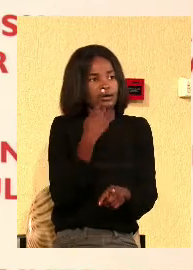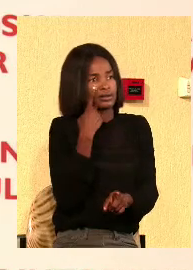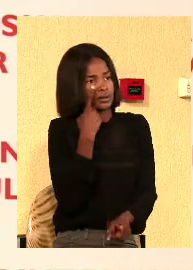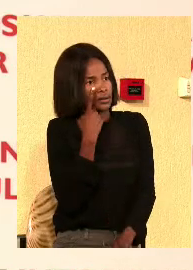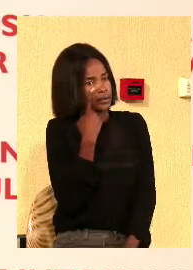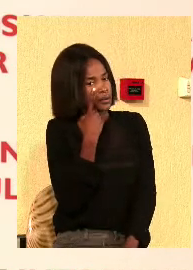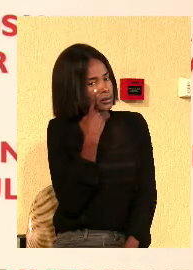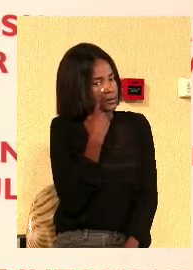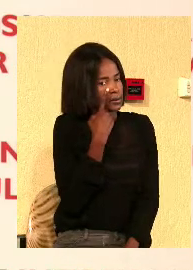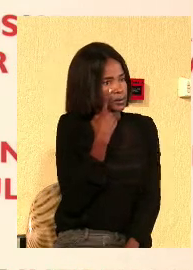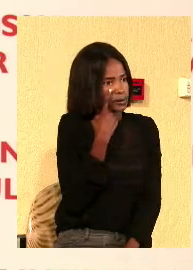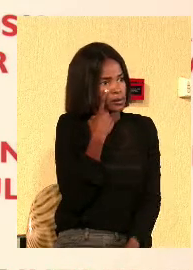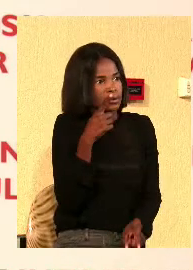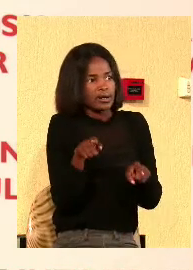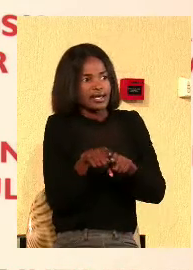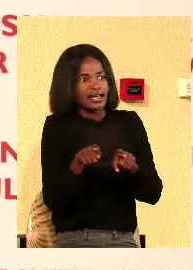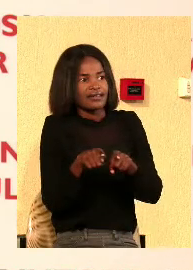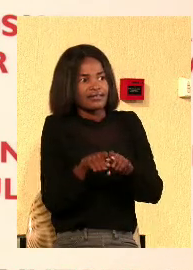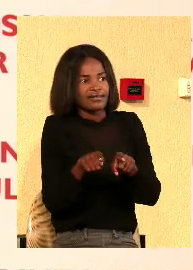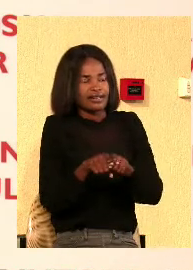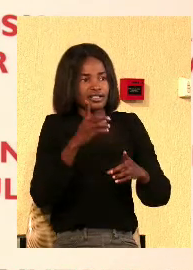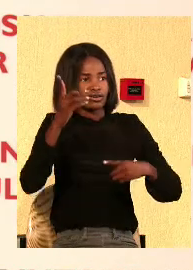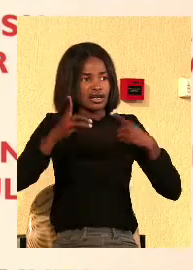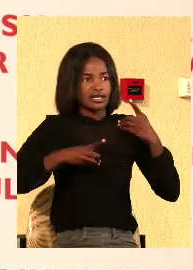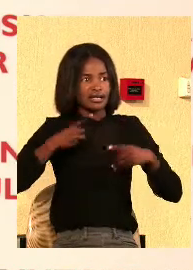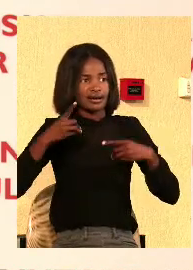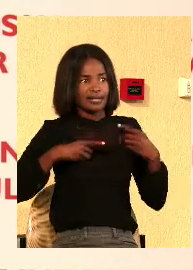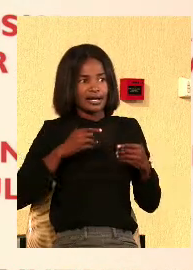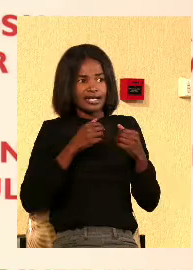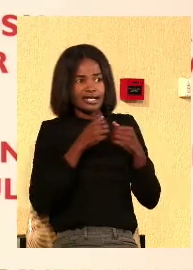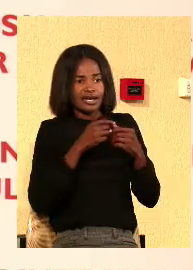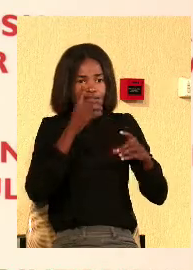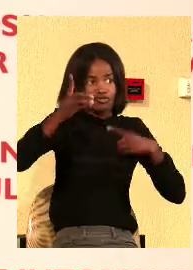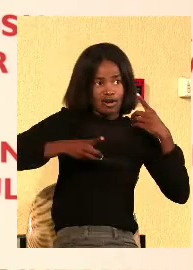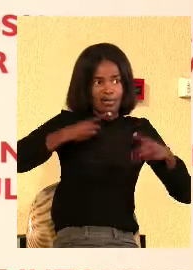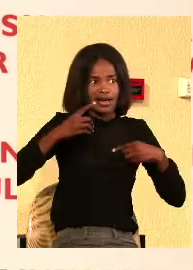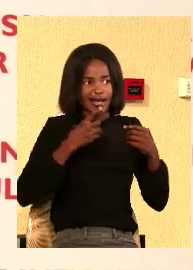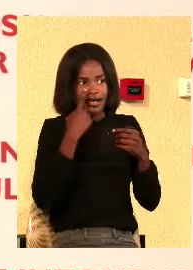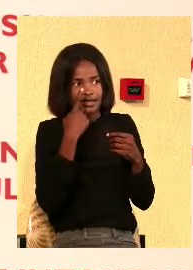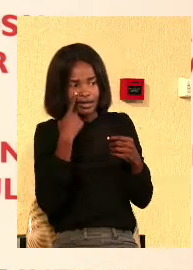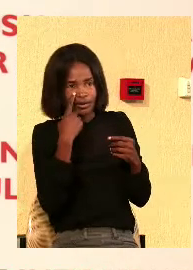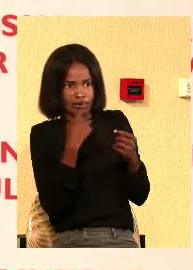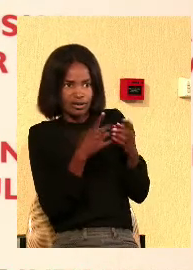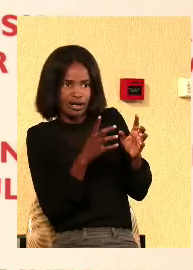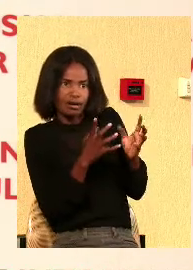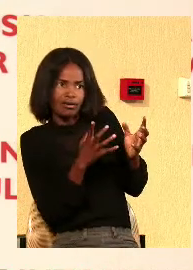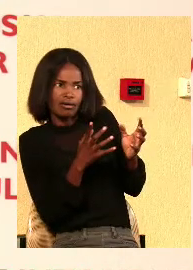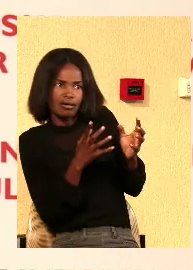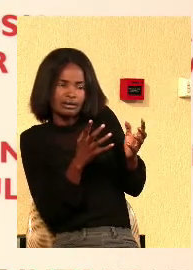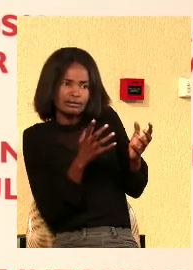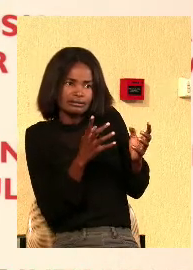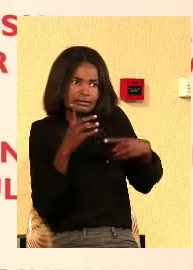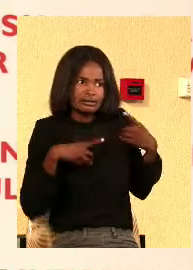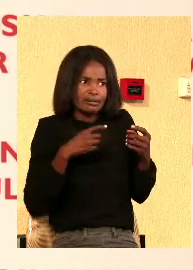It's almost like watching a drama on stage. We will check what phase of the virus is